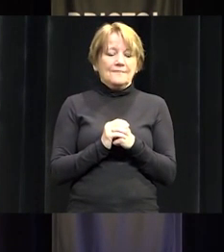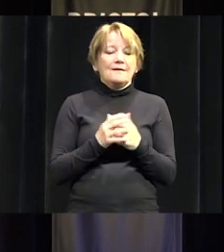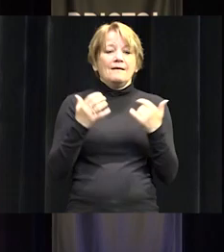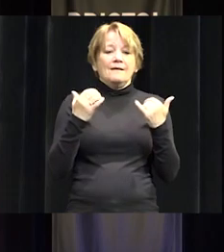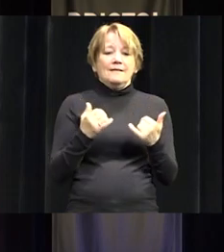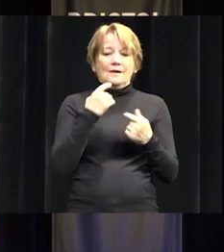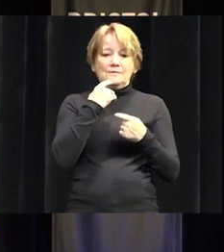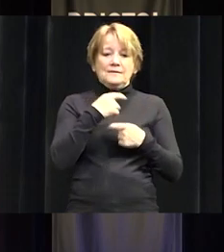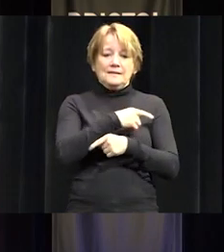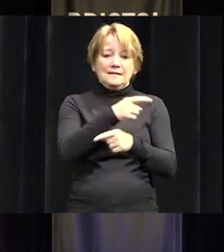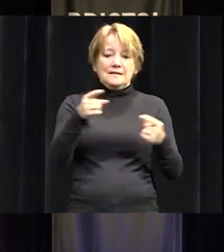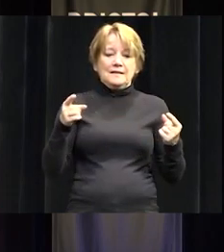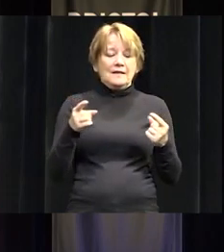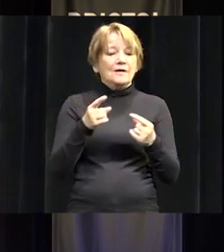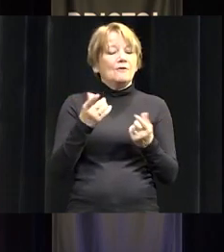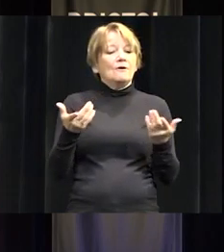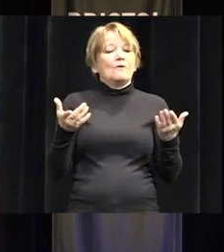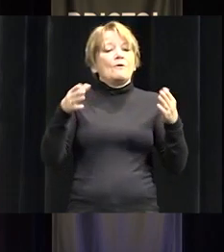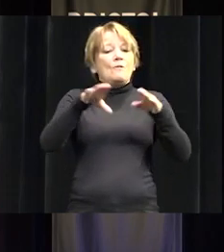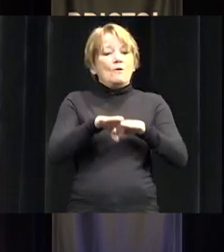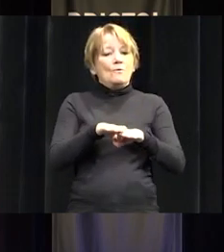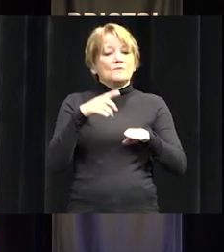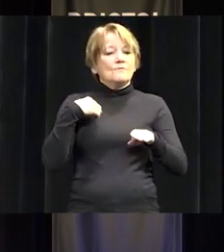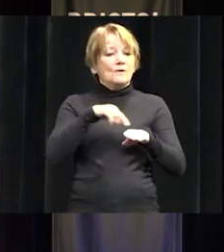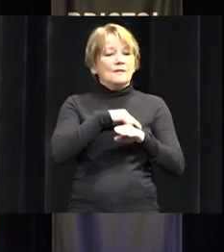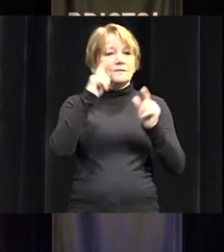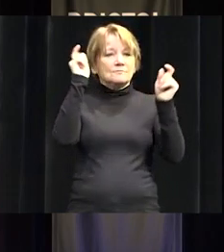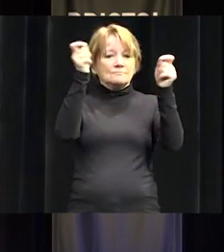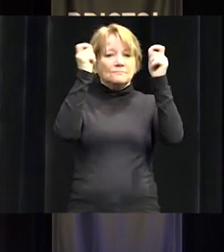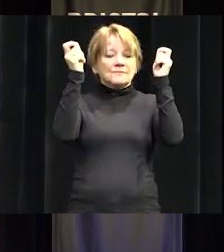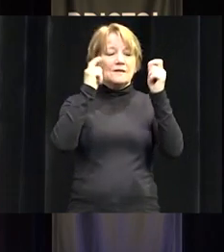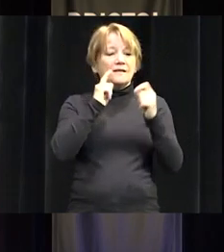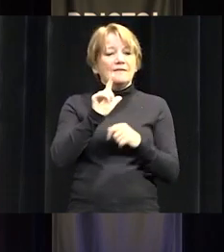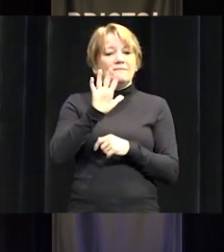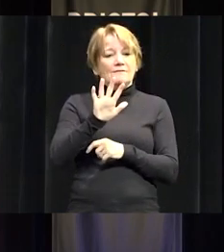I now declare a close to these proceedings of the